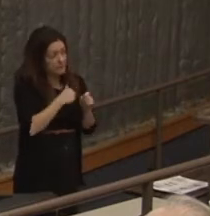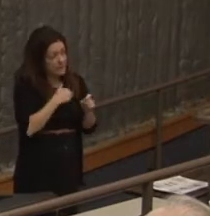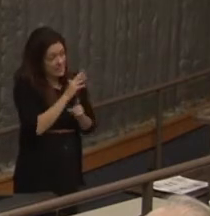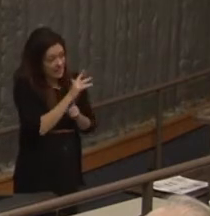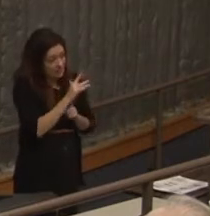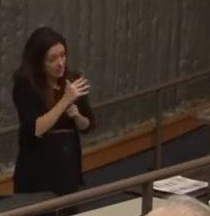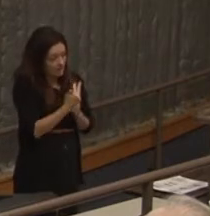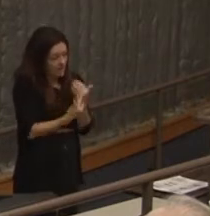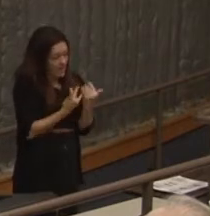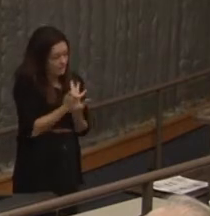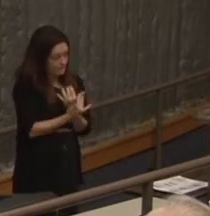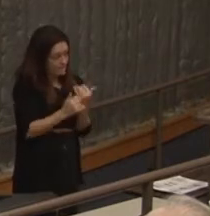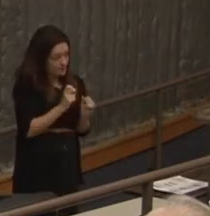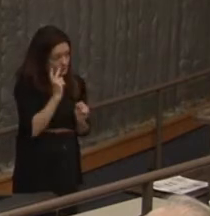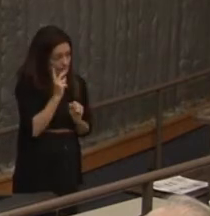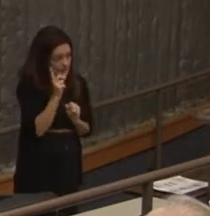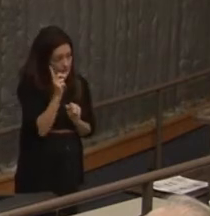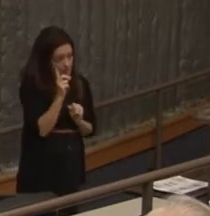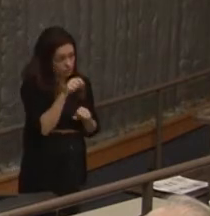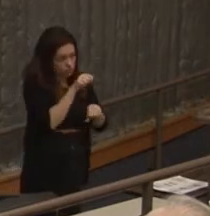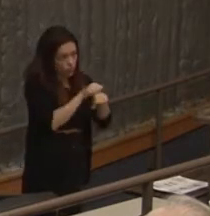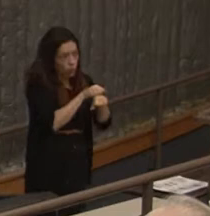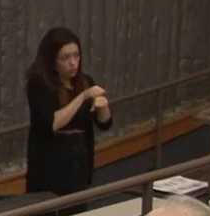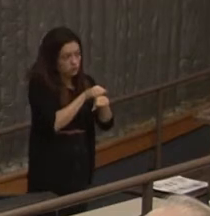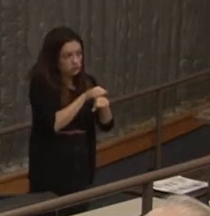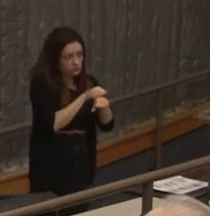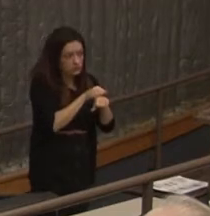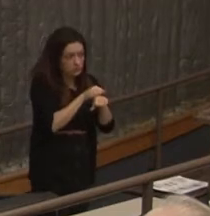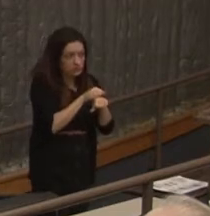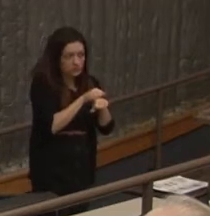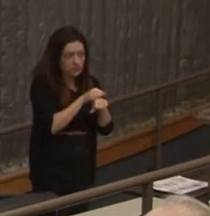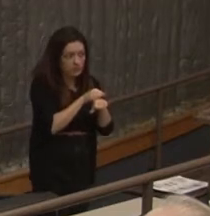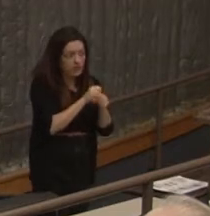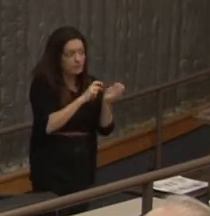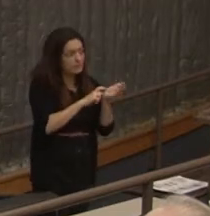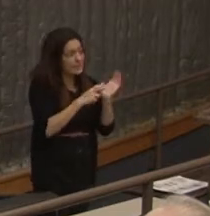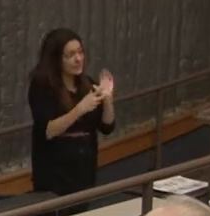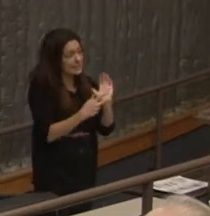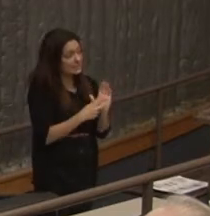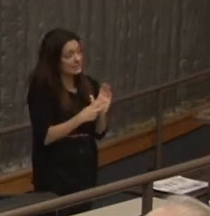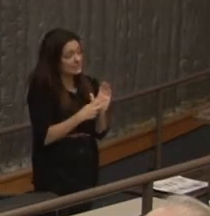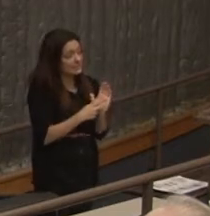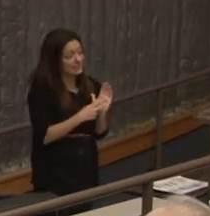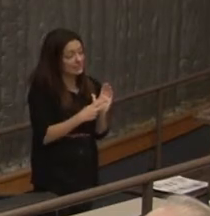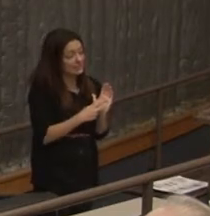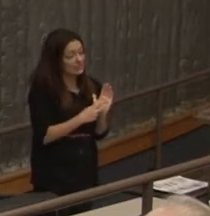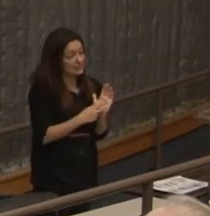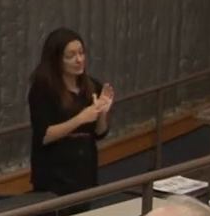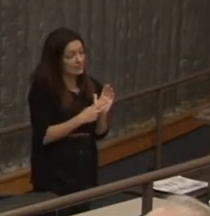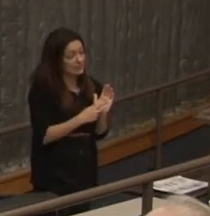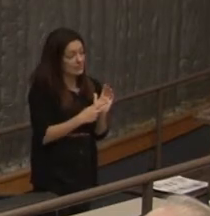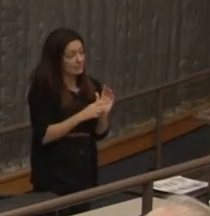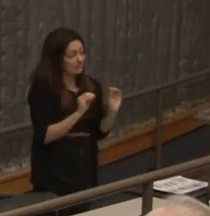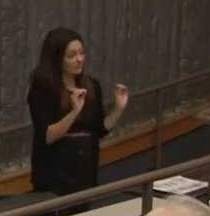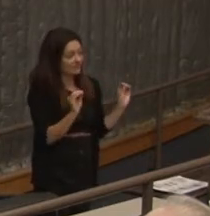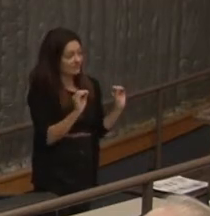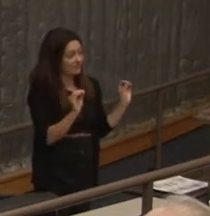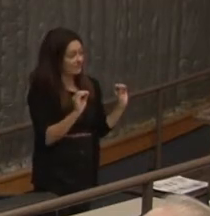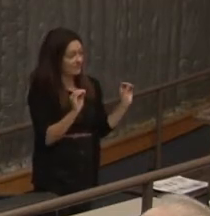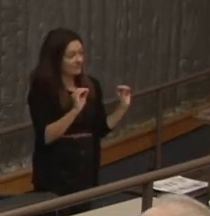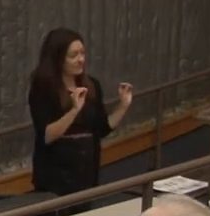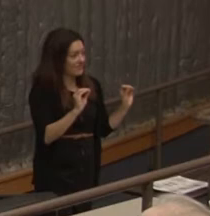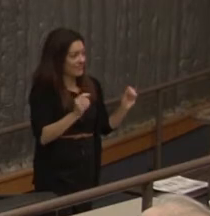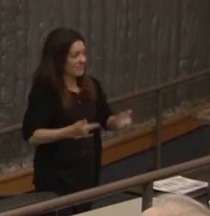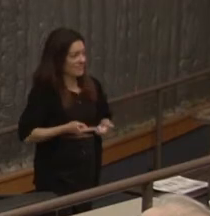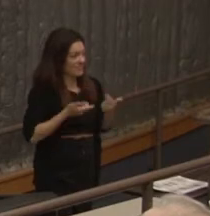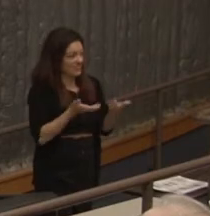in the candle. But it's in stone. In other words, there's nothing living there. Now, he does